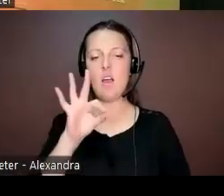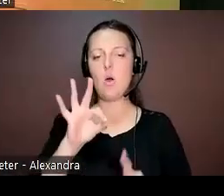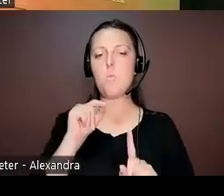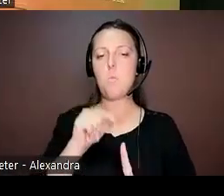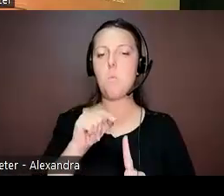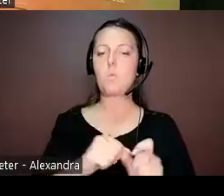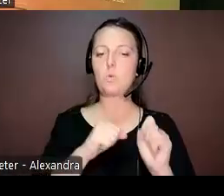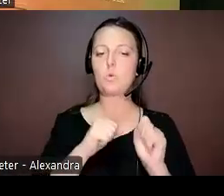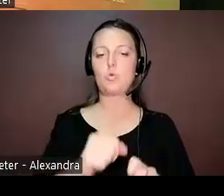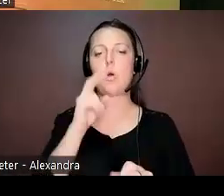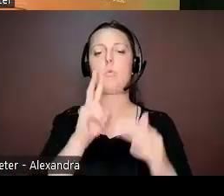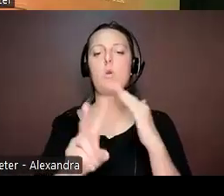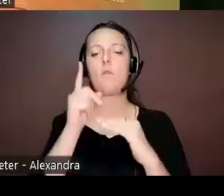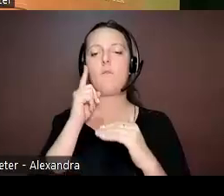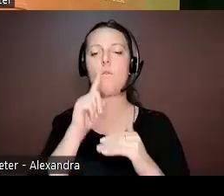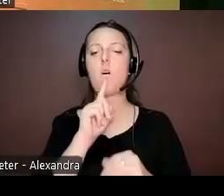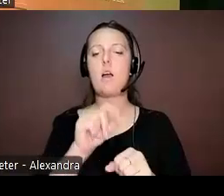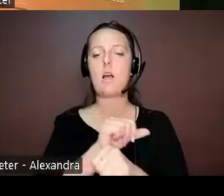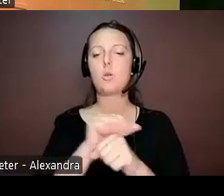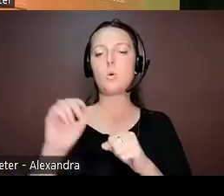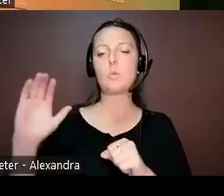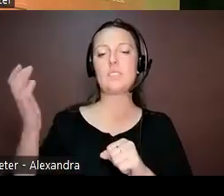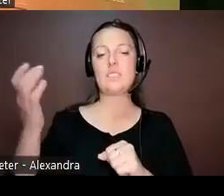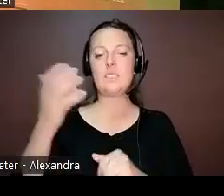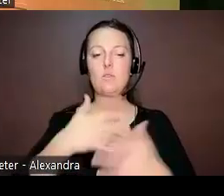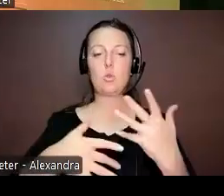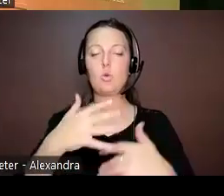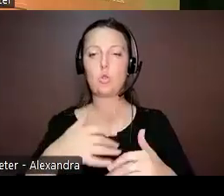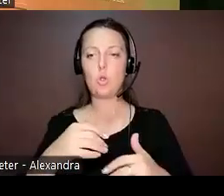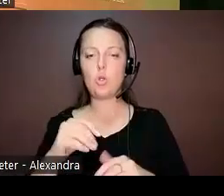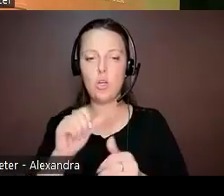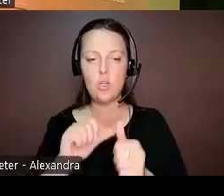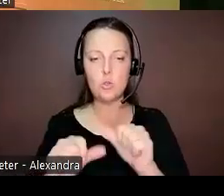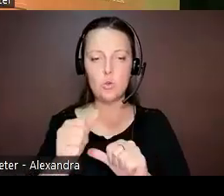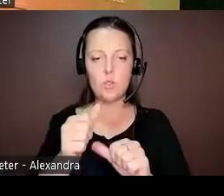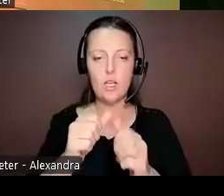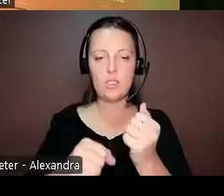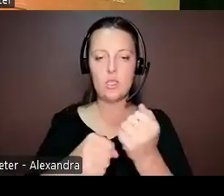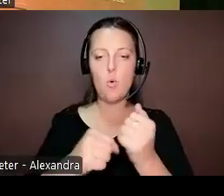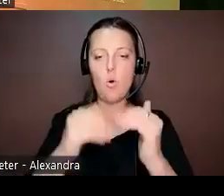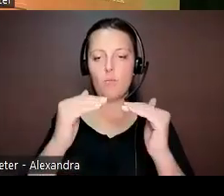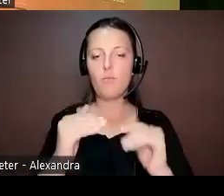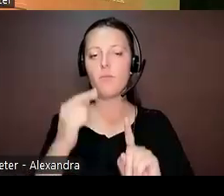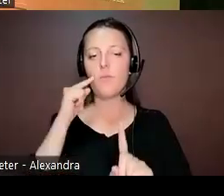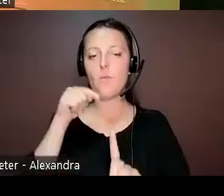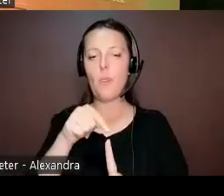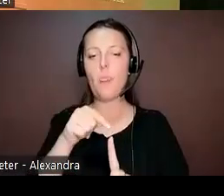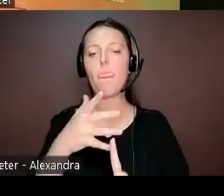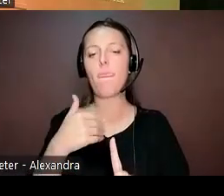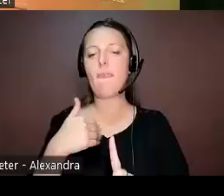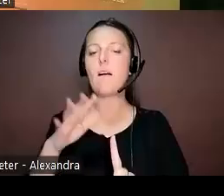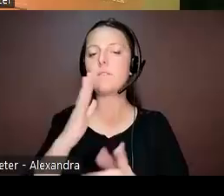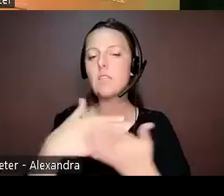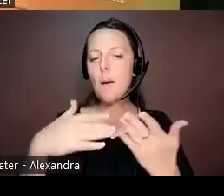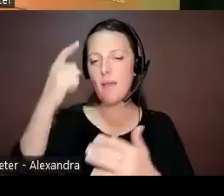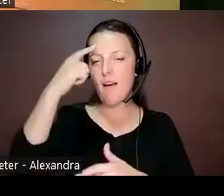There are other things that he kind of found, but like having some cognitive impairment at baseline, also prior